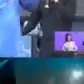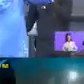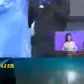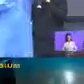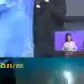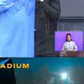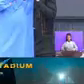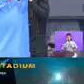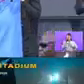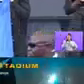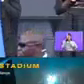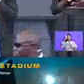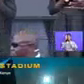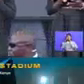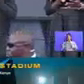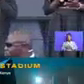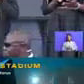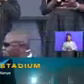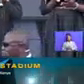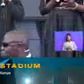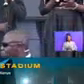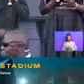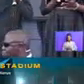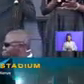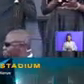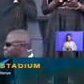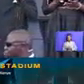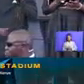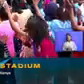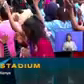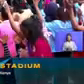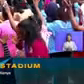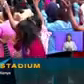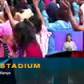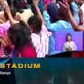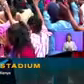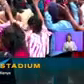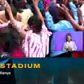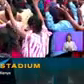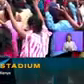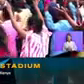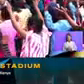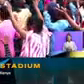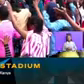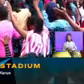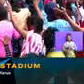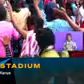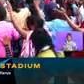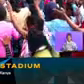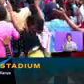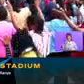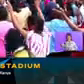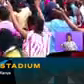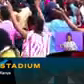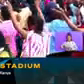prayerful father lift up your hands I ask please lift up your hands if you are in front lift up